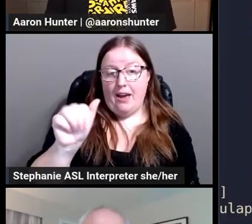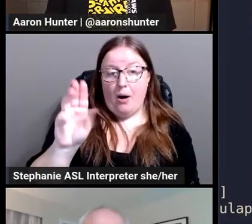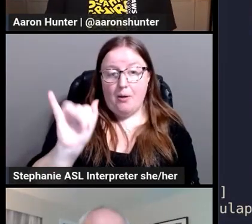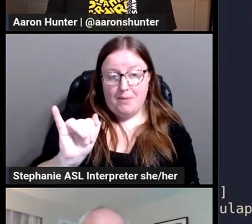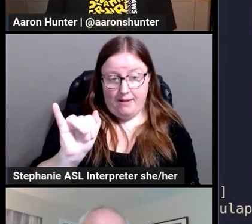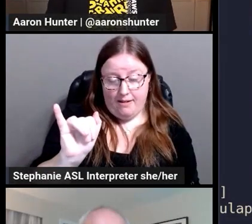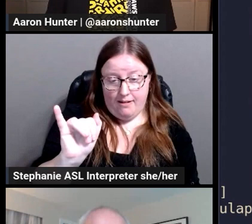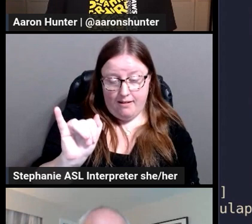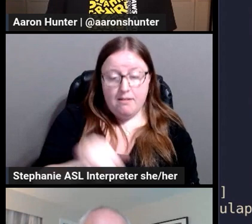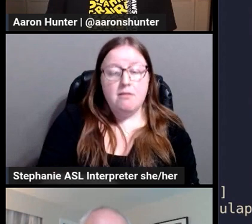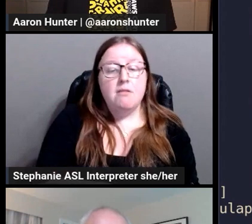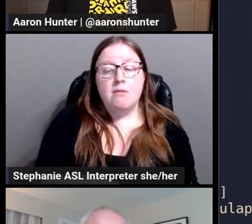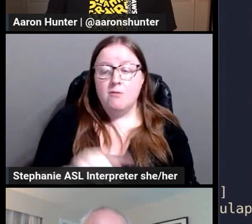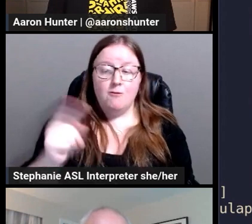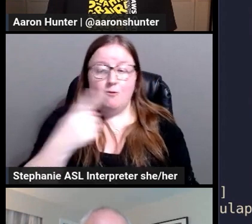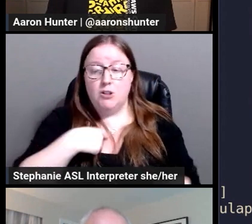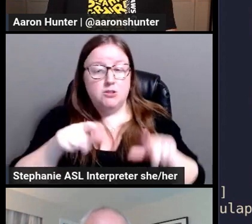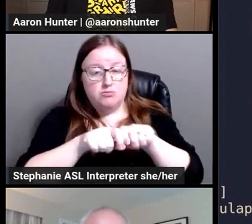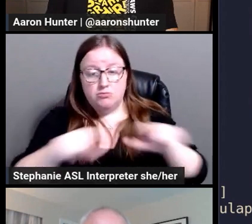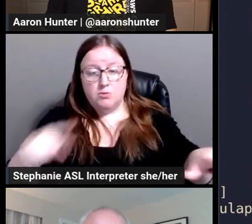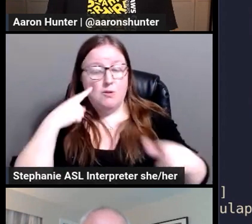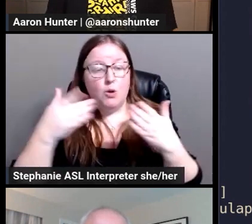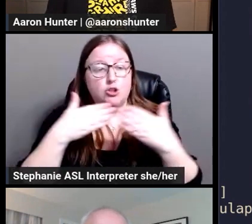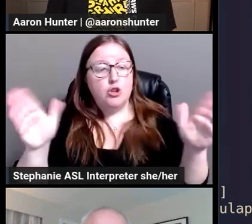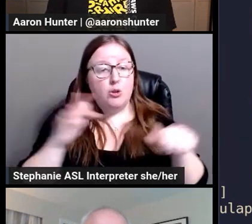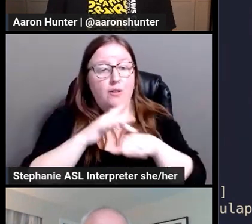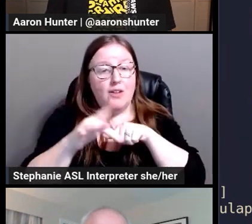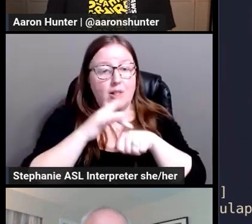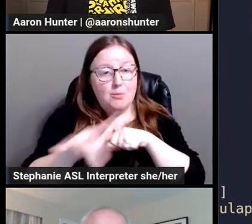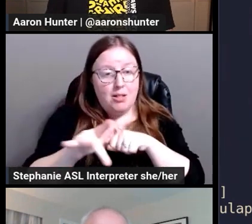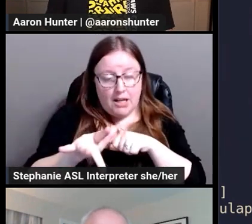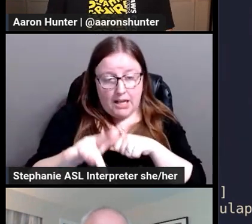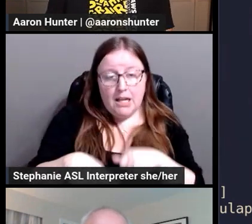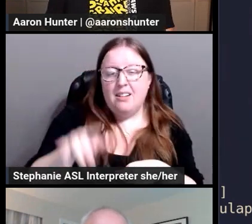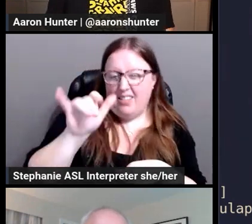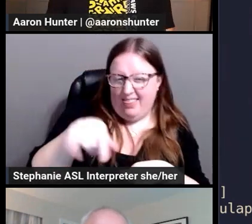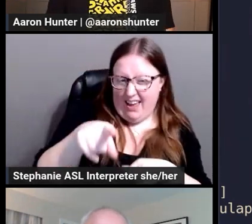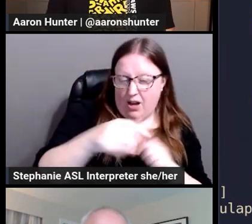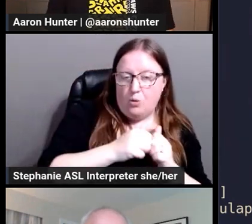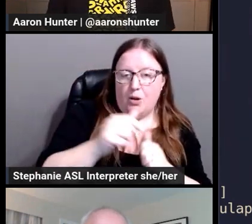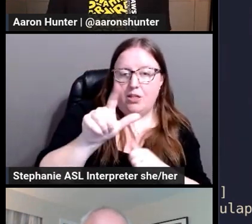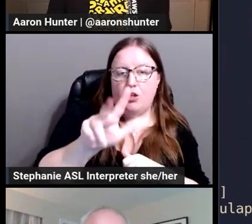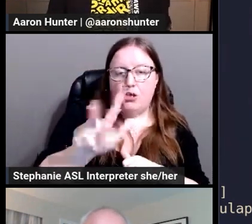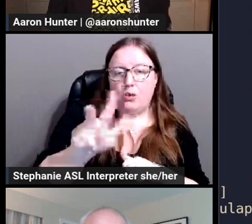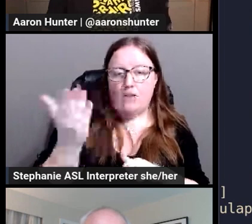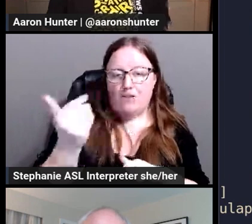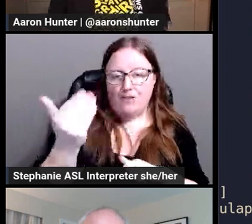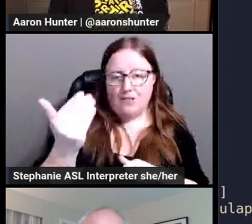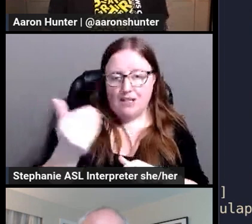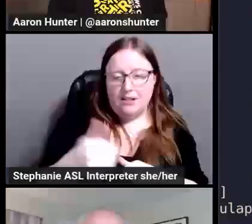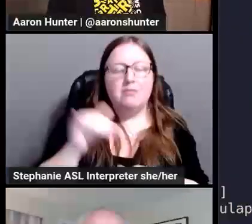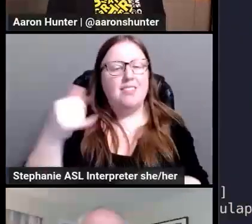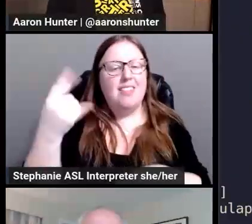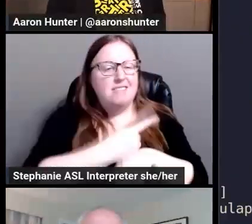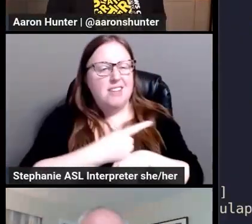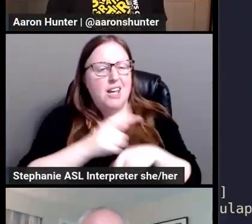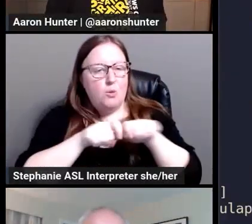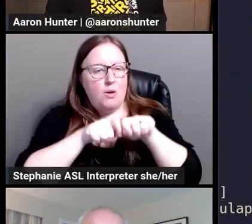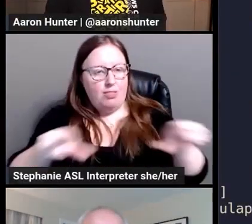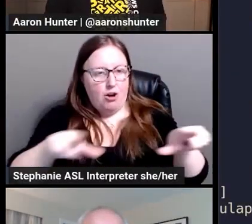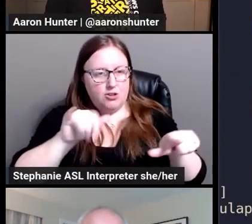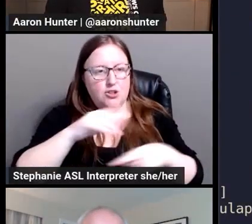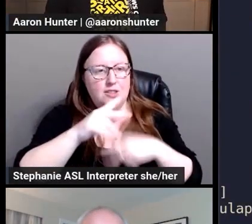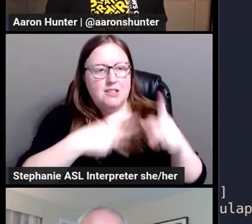we released for general availability, is this one with the 315 and its date. That's the date that we launched it. That's the version